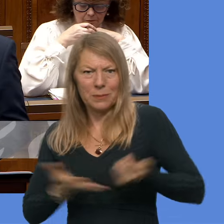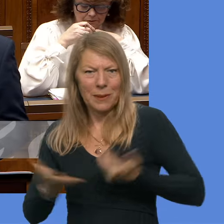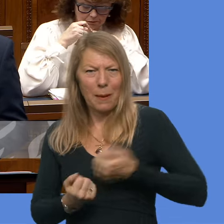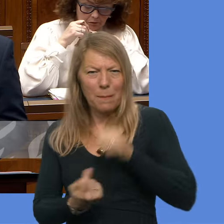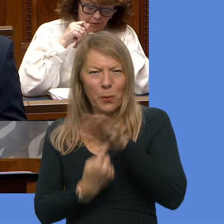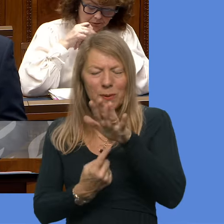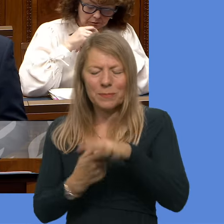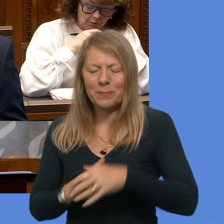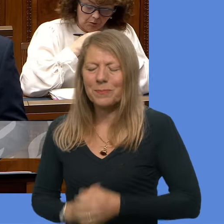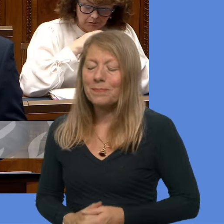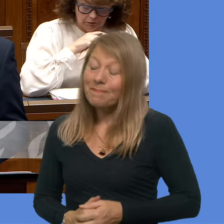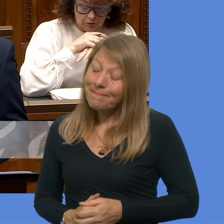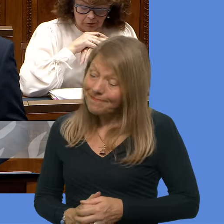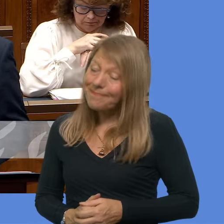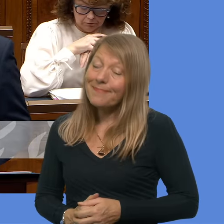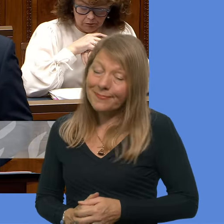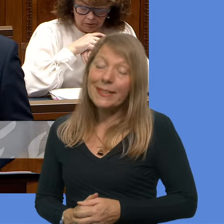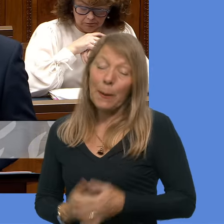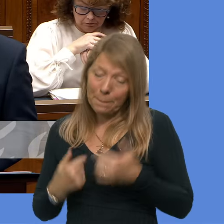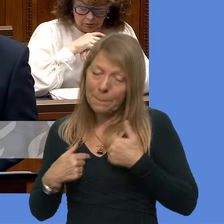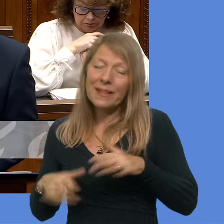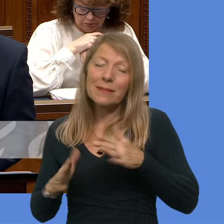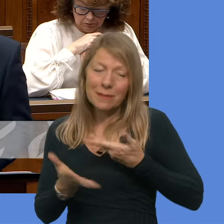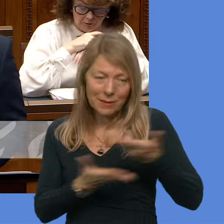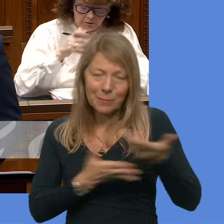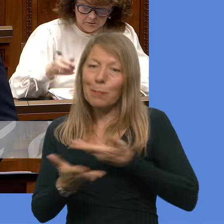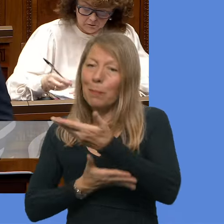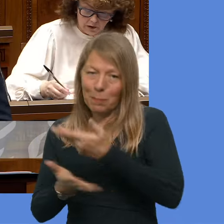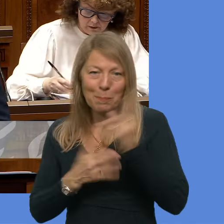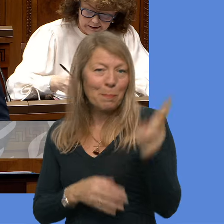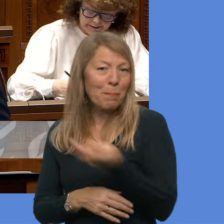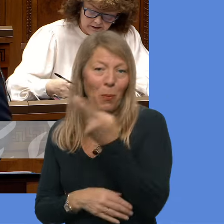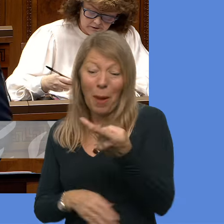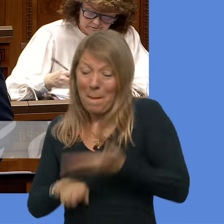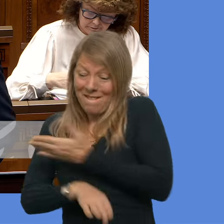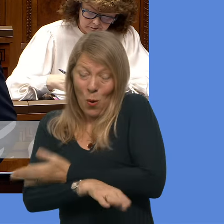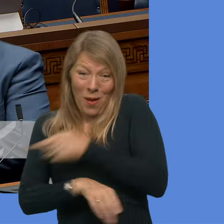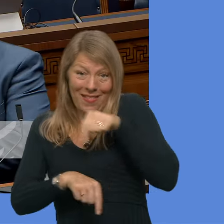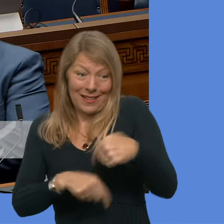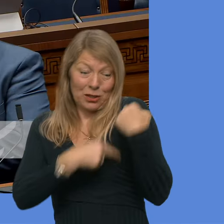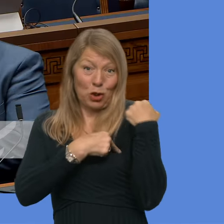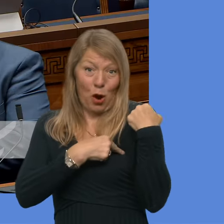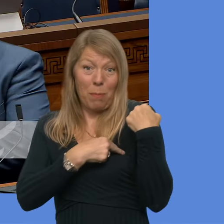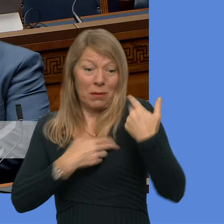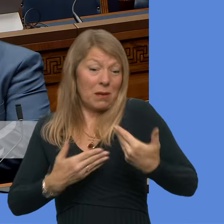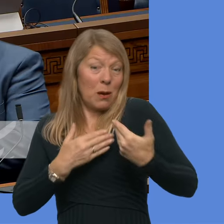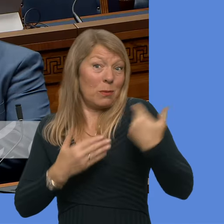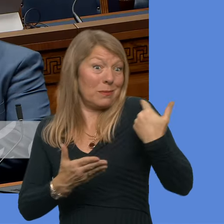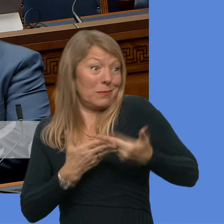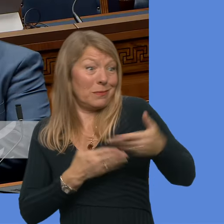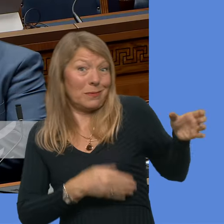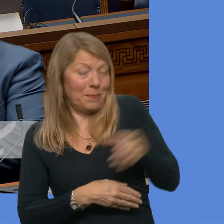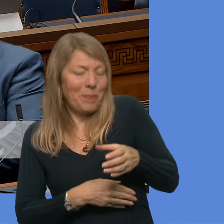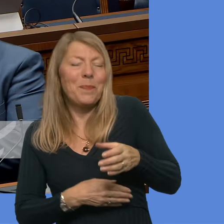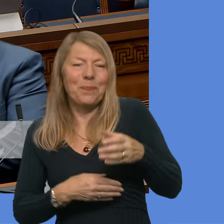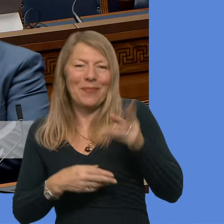office and since I've taken up office, and I do agree that this is the funding of students and access of students to university,